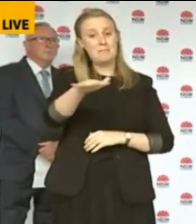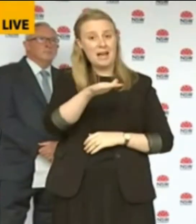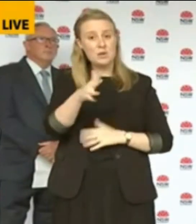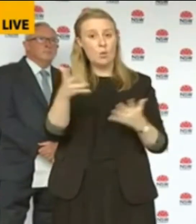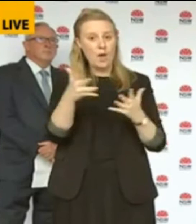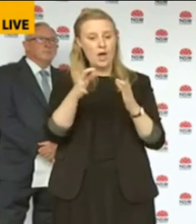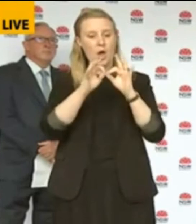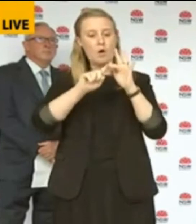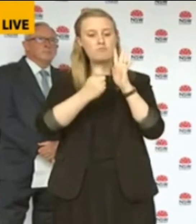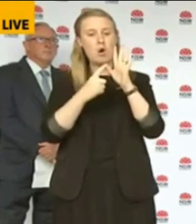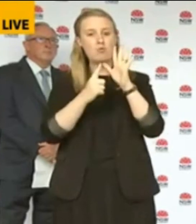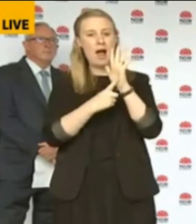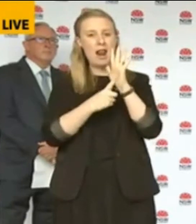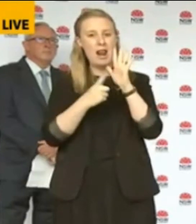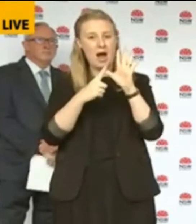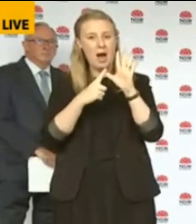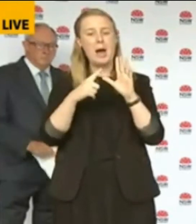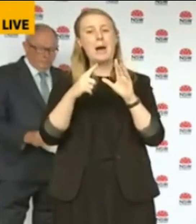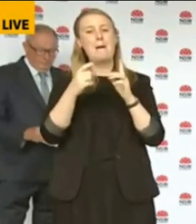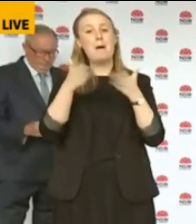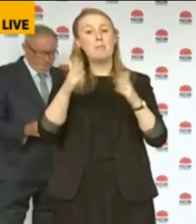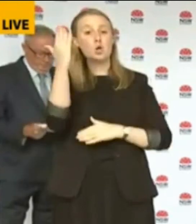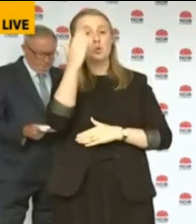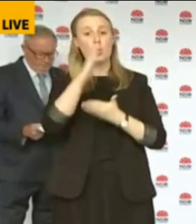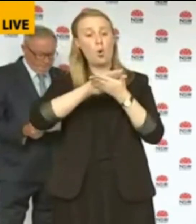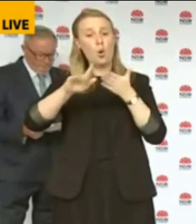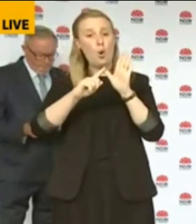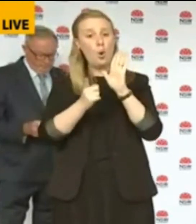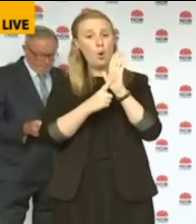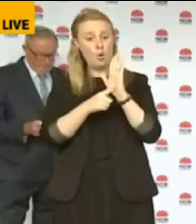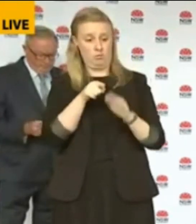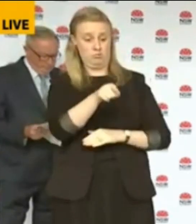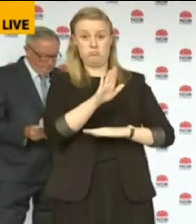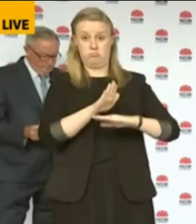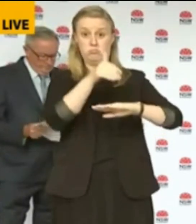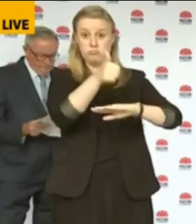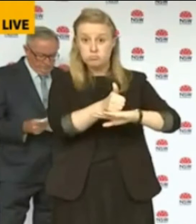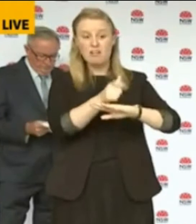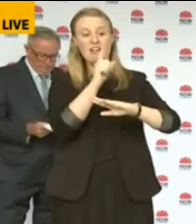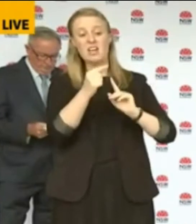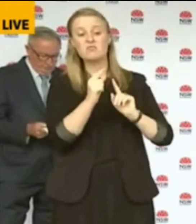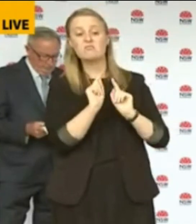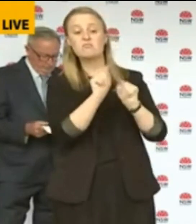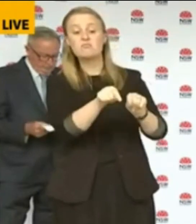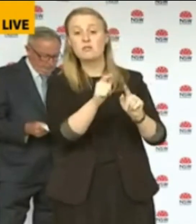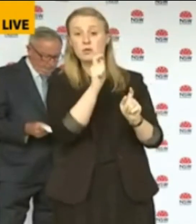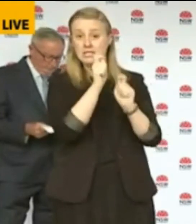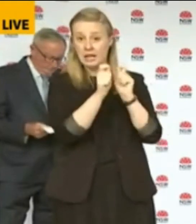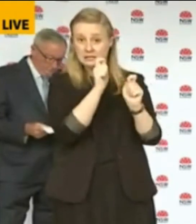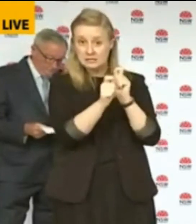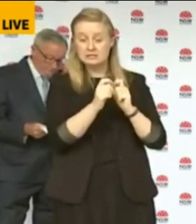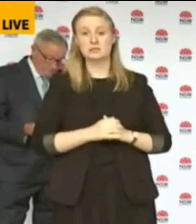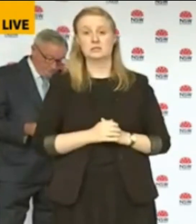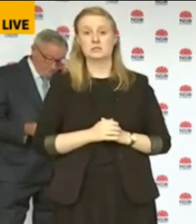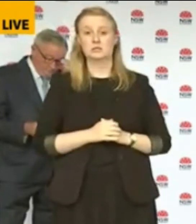School Hall at 216 Harrow Road and is open from 8 a.m. to 8 p.m. 7 days a week. And people attending